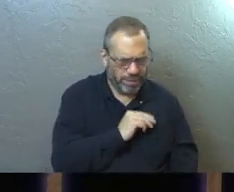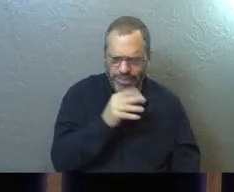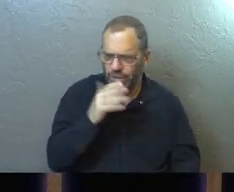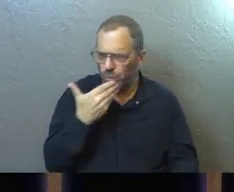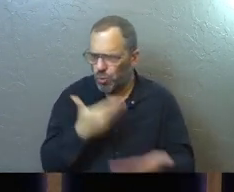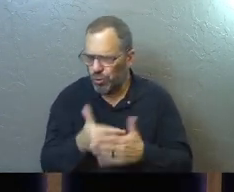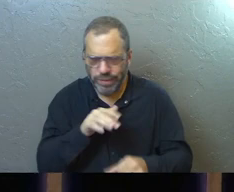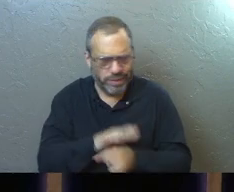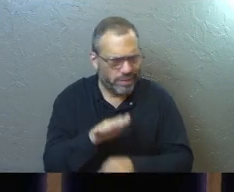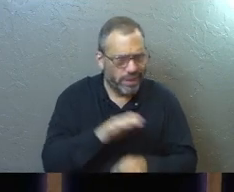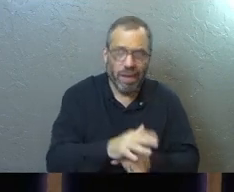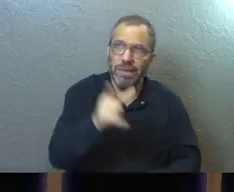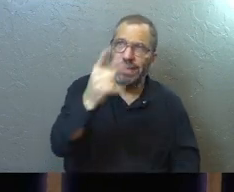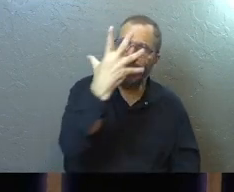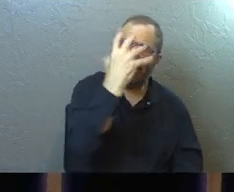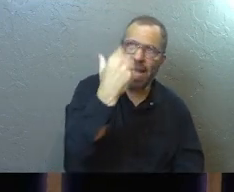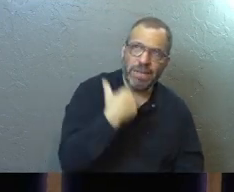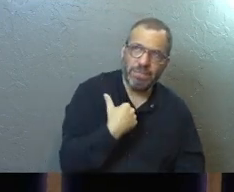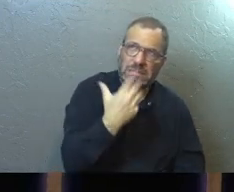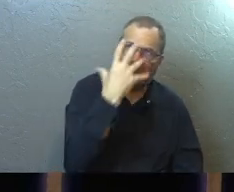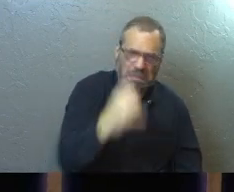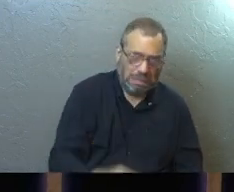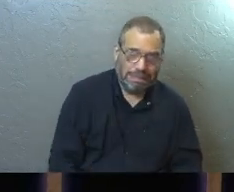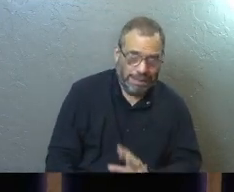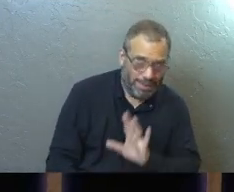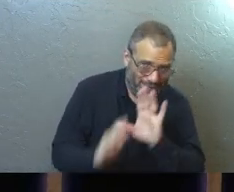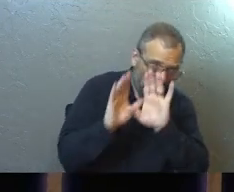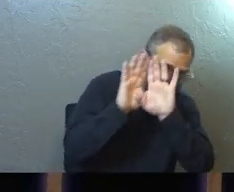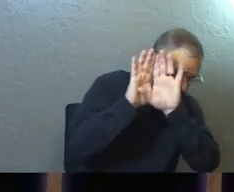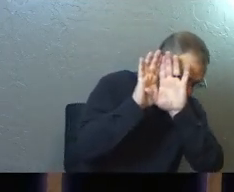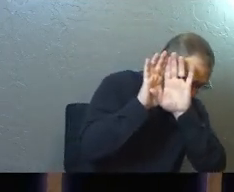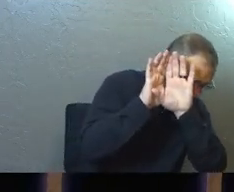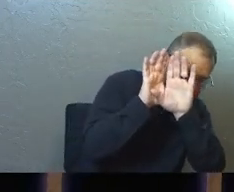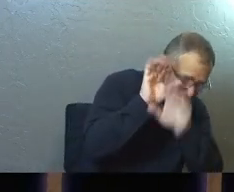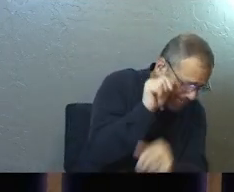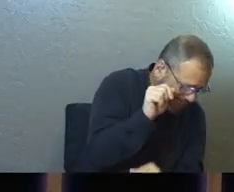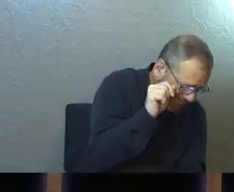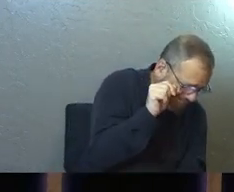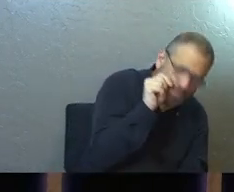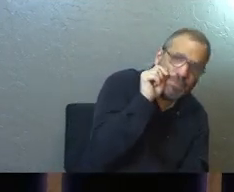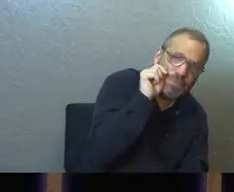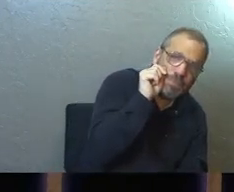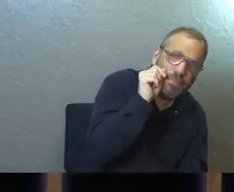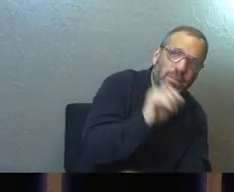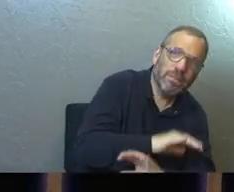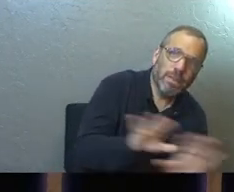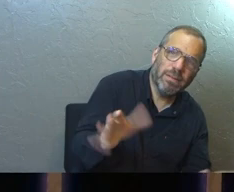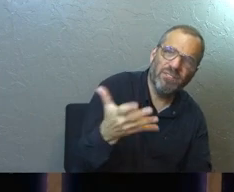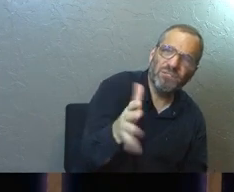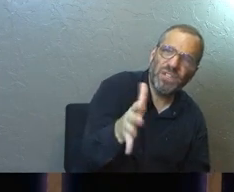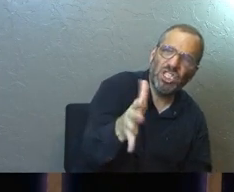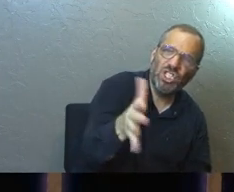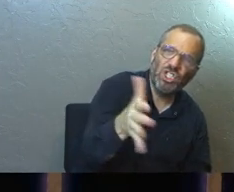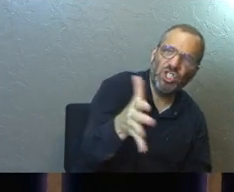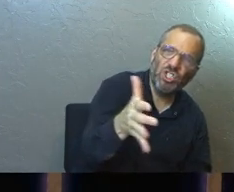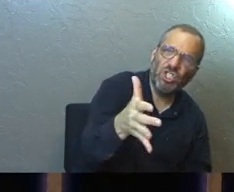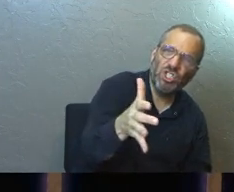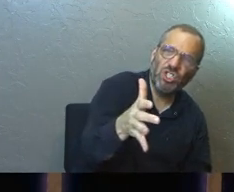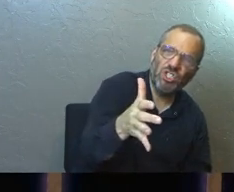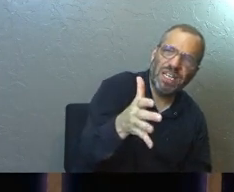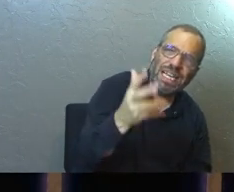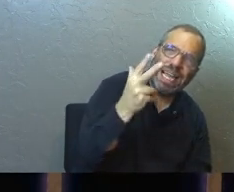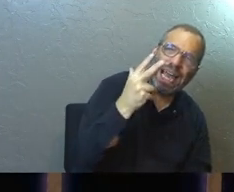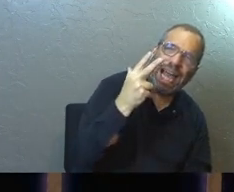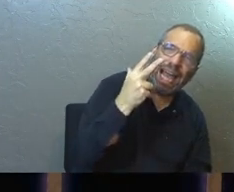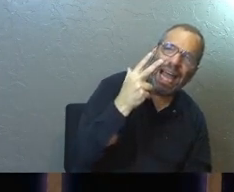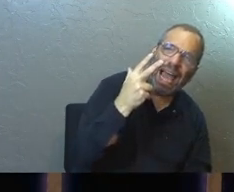good enough. And God's mad at me road. And you need to re-surrender to him. And you need to see yourself in